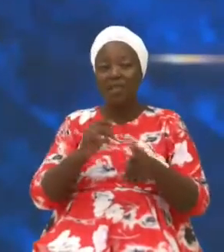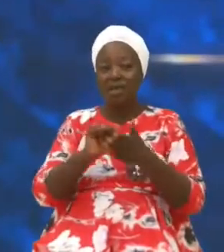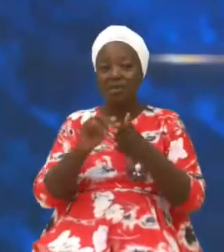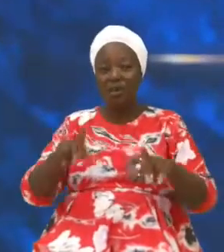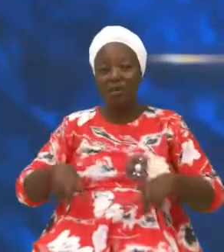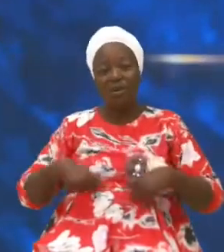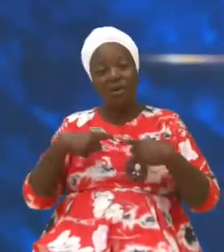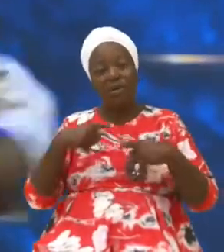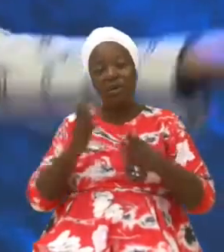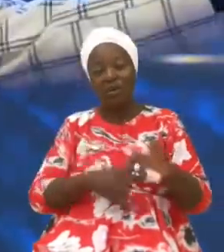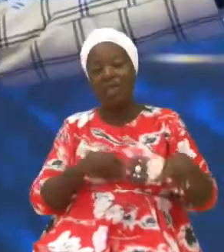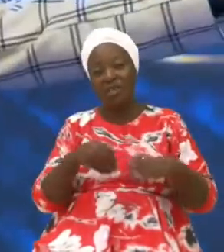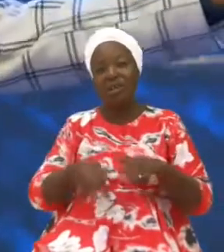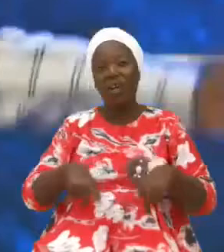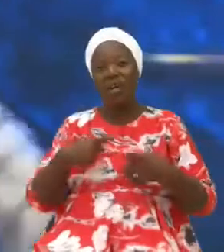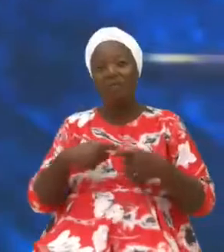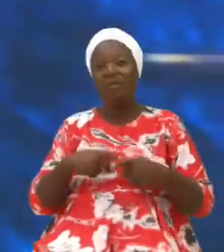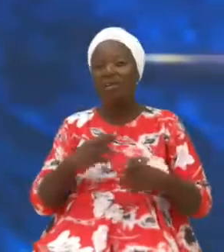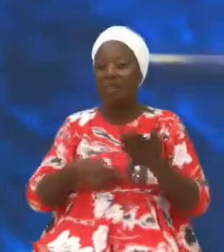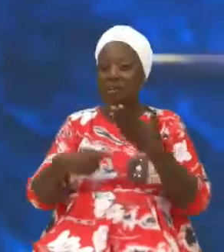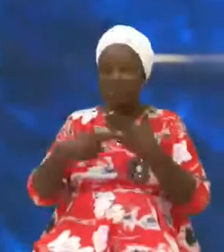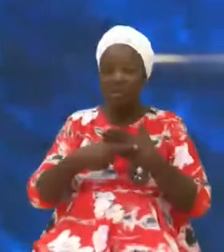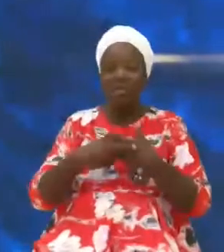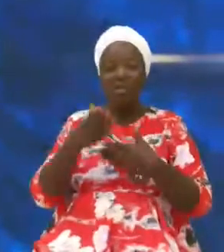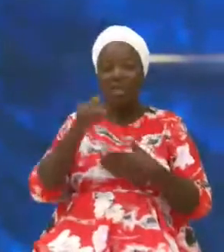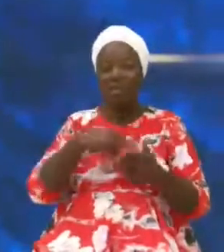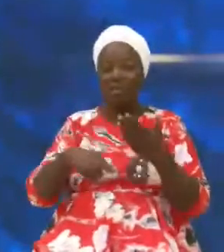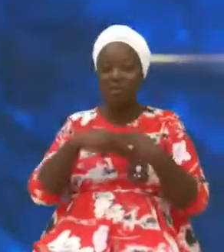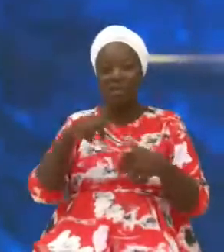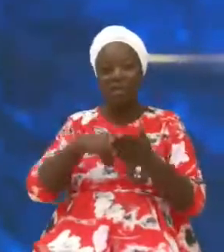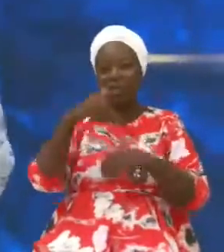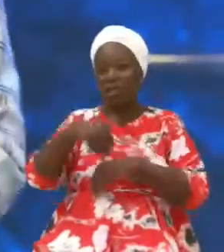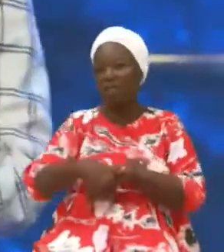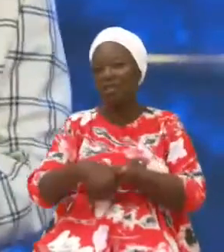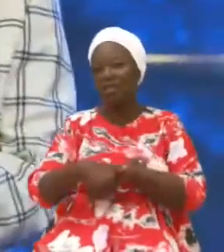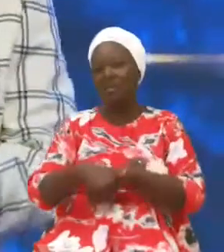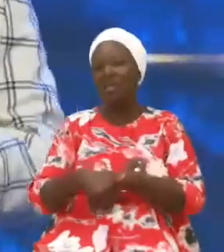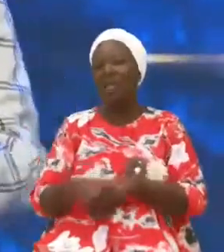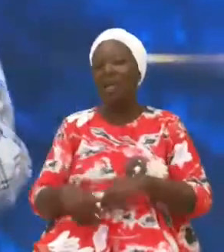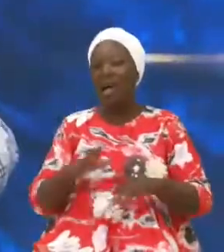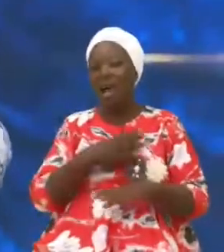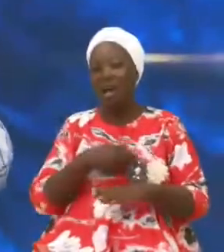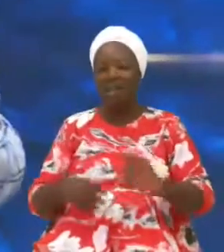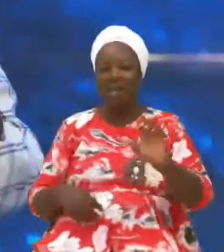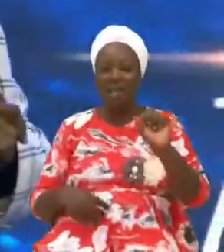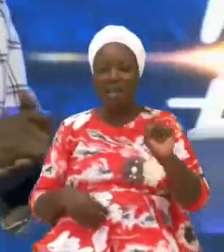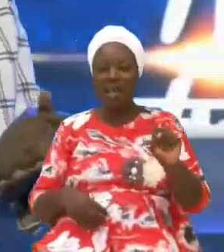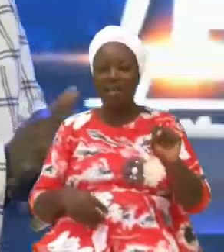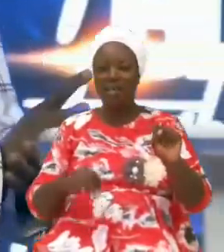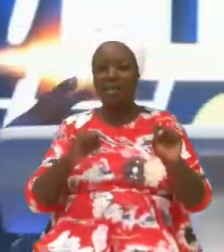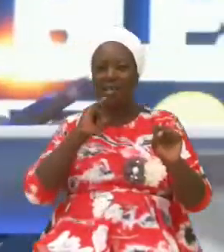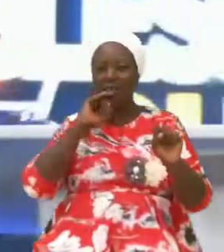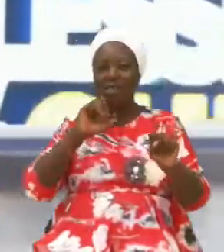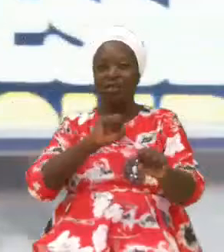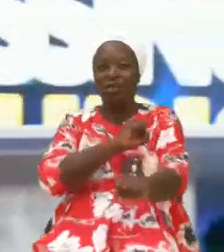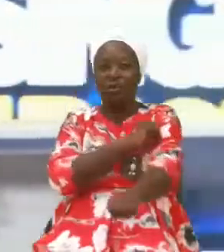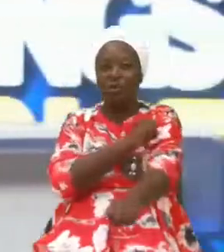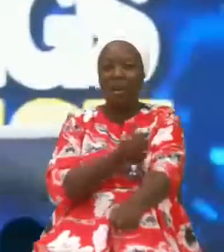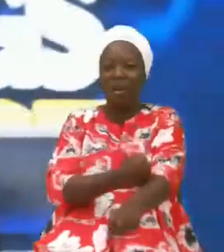in your life. There is restoration tonight. Restoration. And then